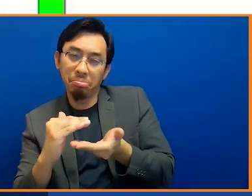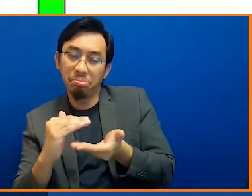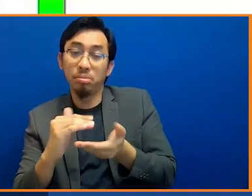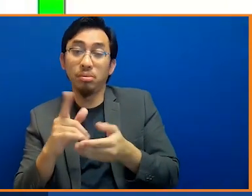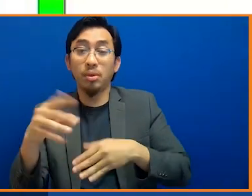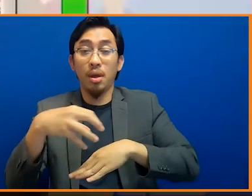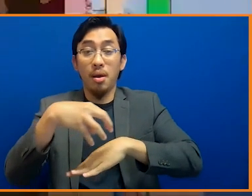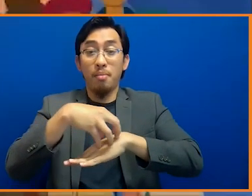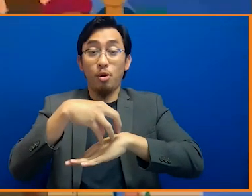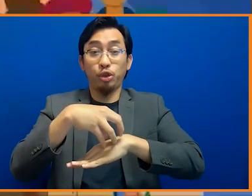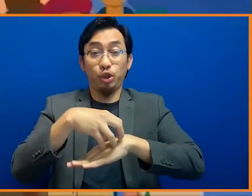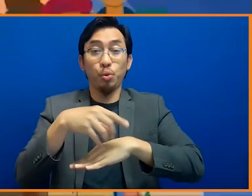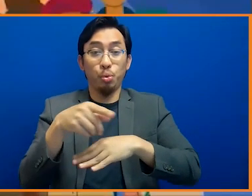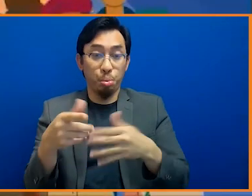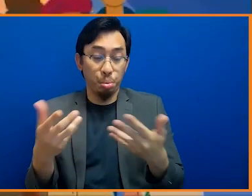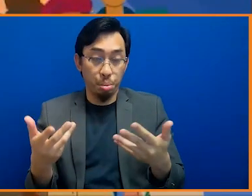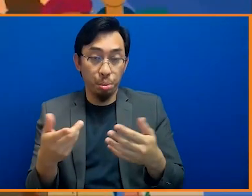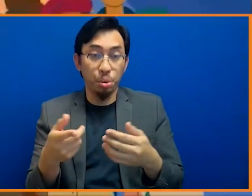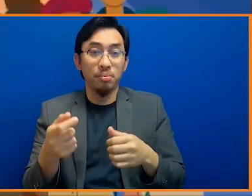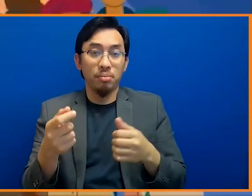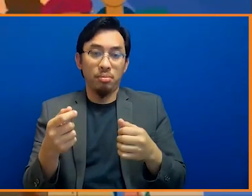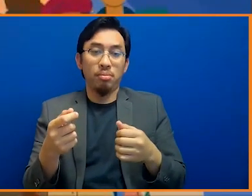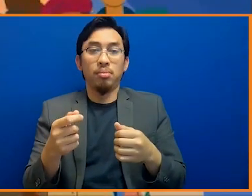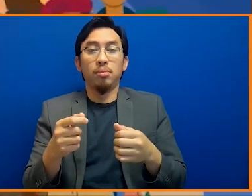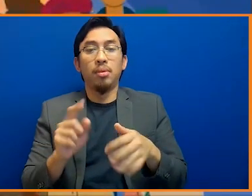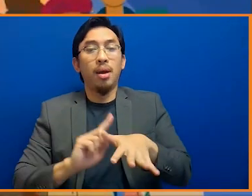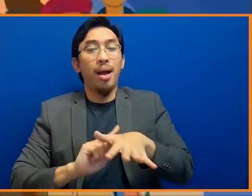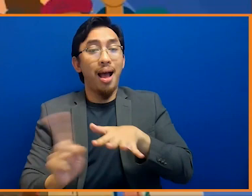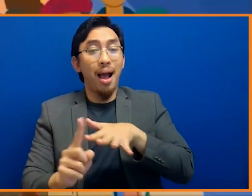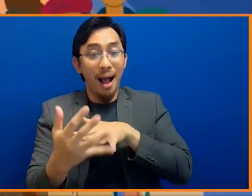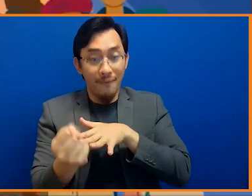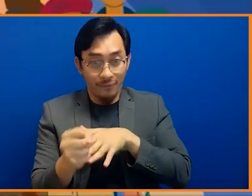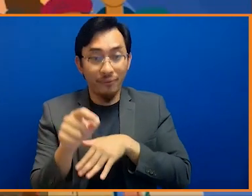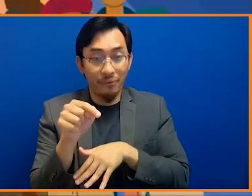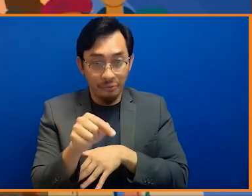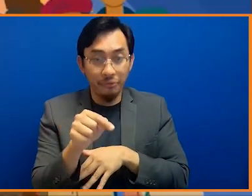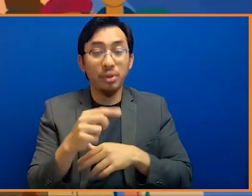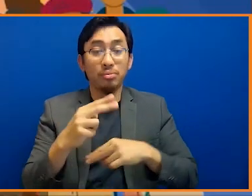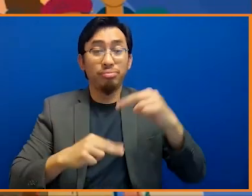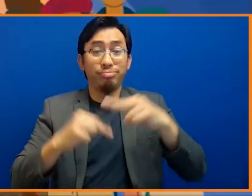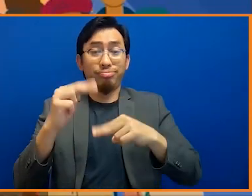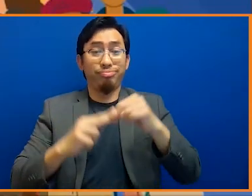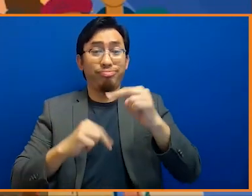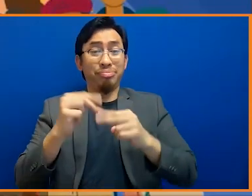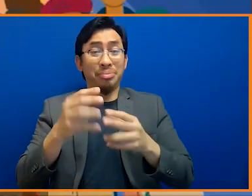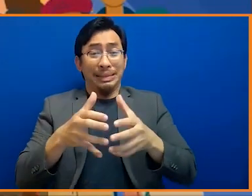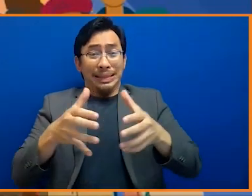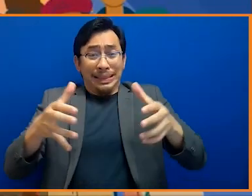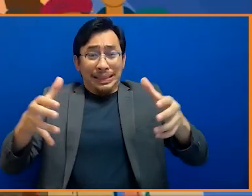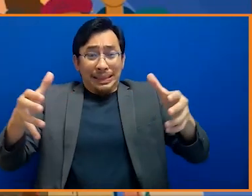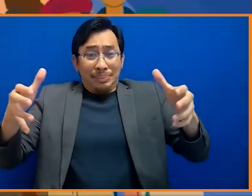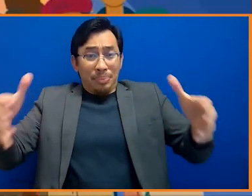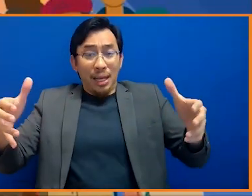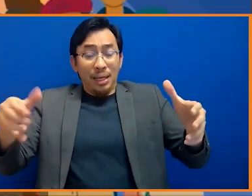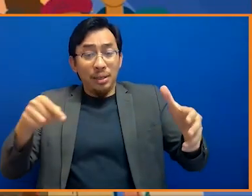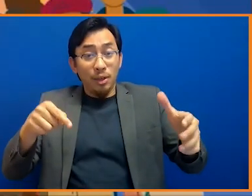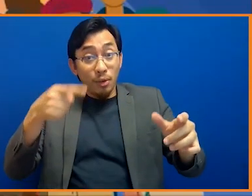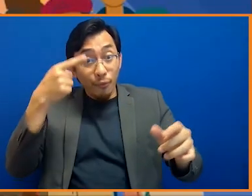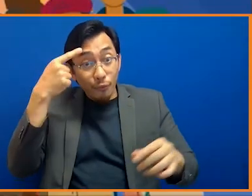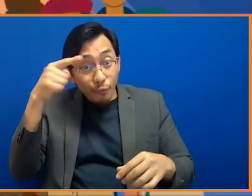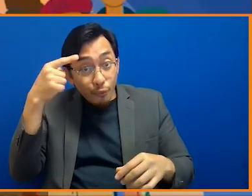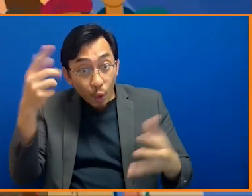type of malls can be used an alternative escape building instead of constructing a large single-purpose escape building.